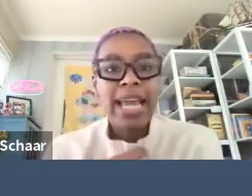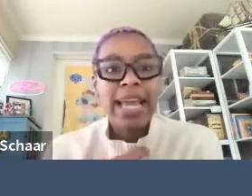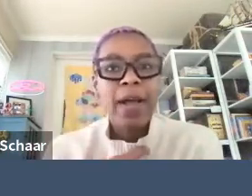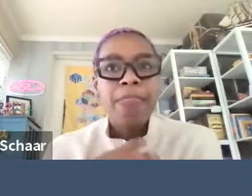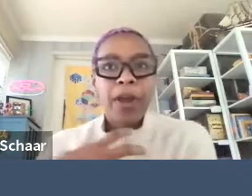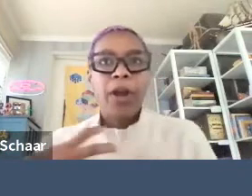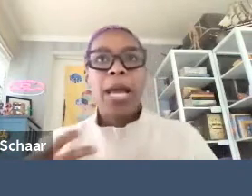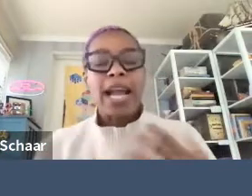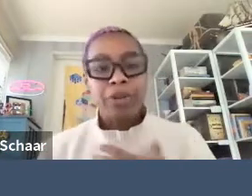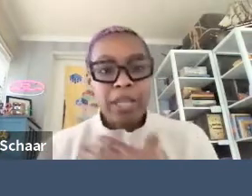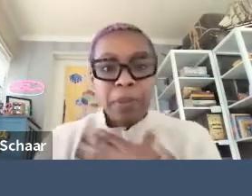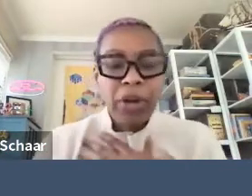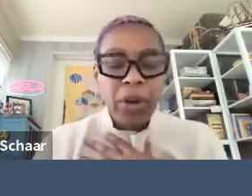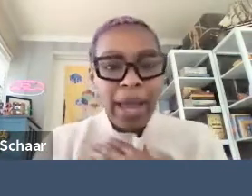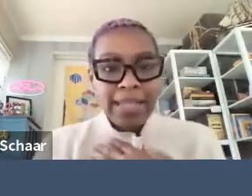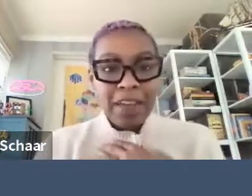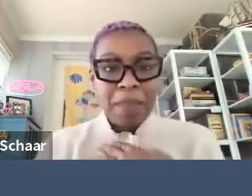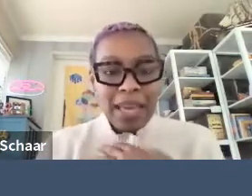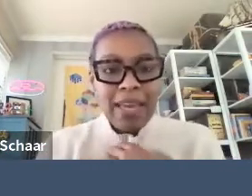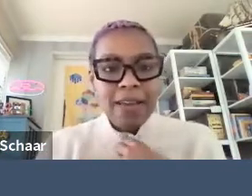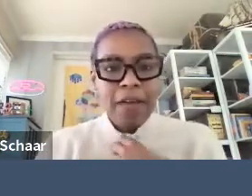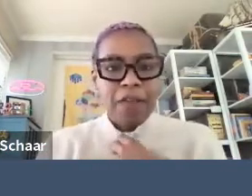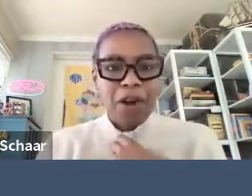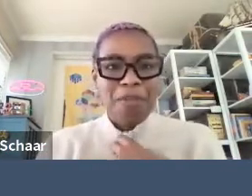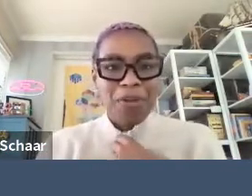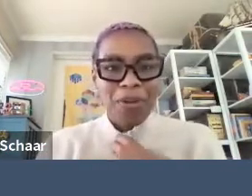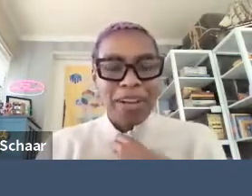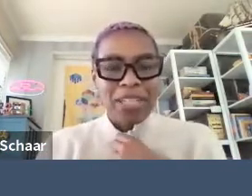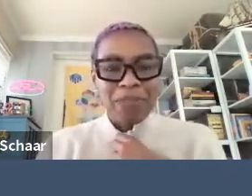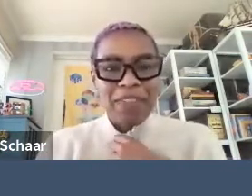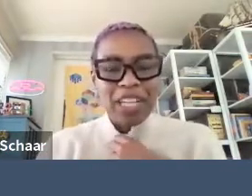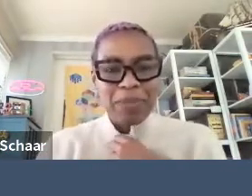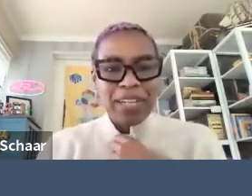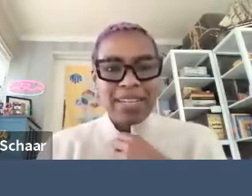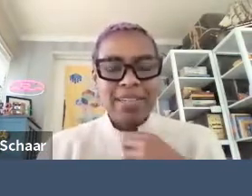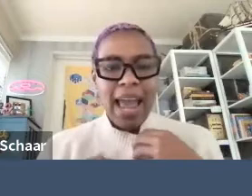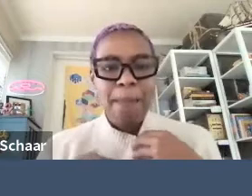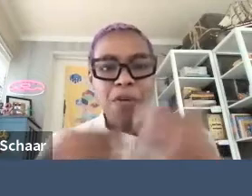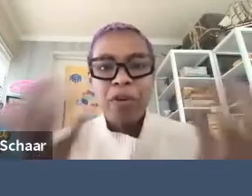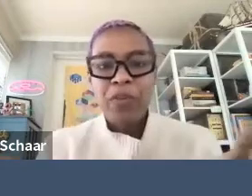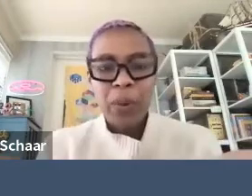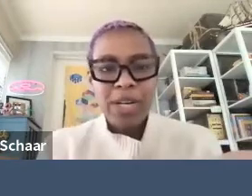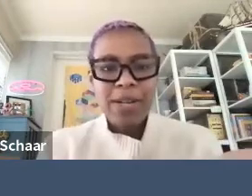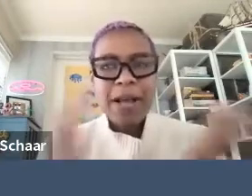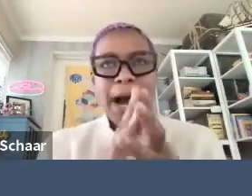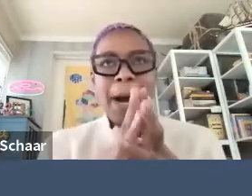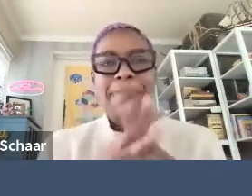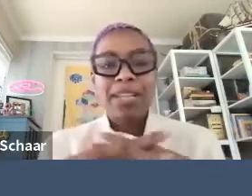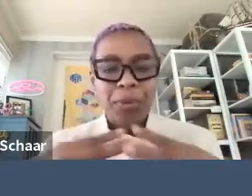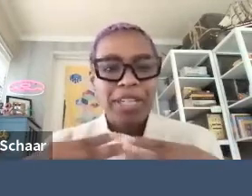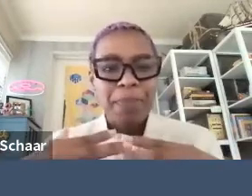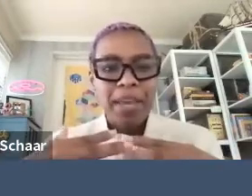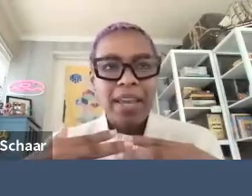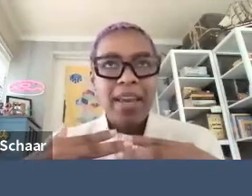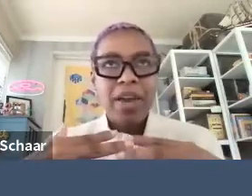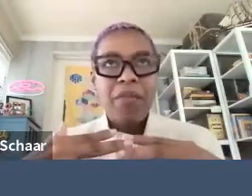able to take their interdisciplinary ways of being from their lived experiences and move those forward. That's